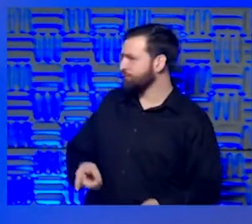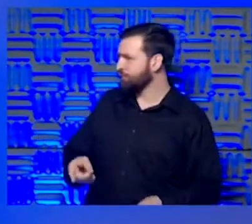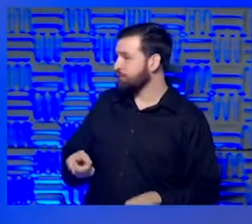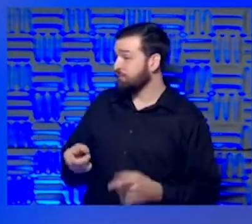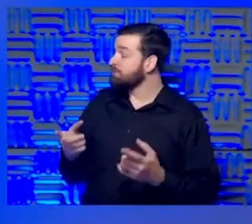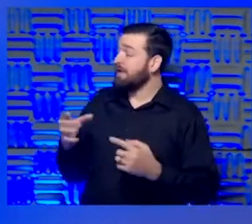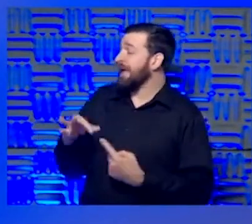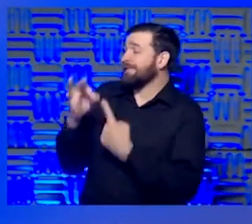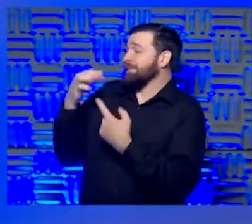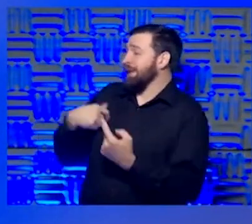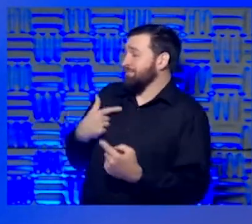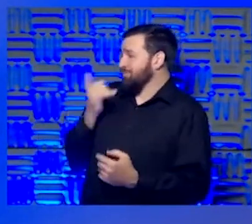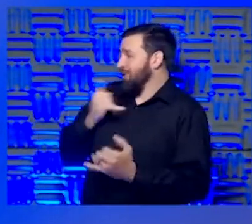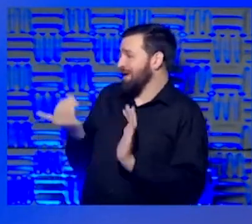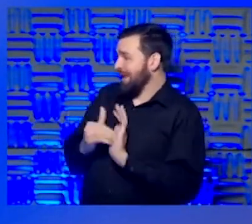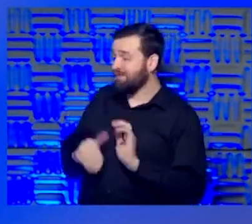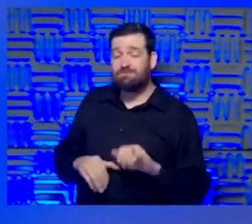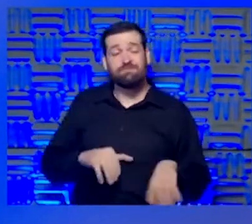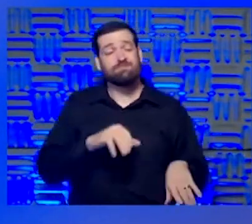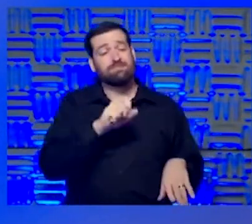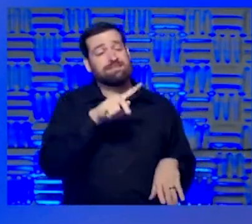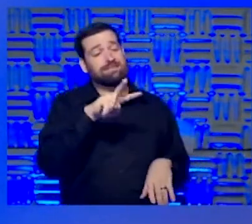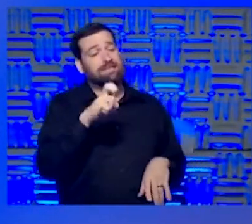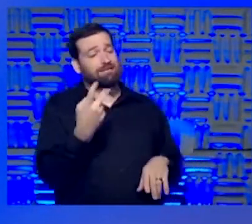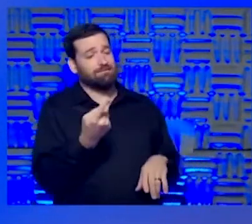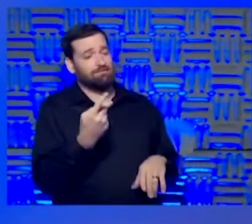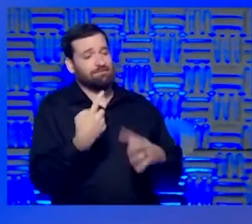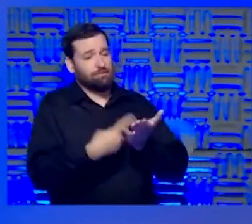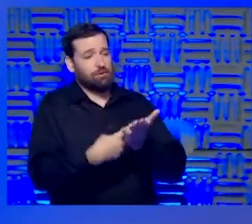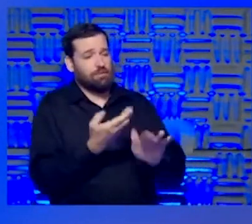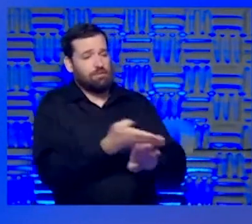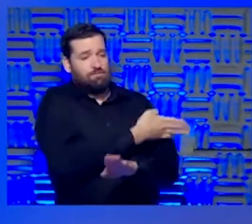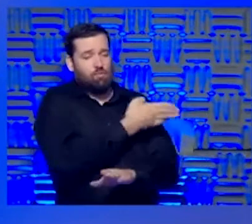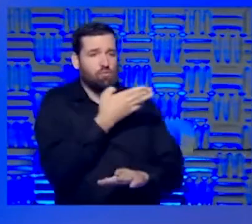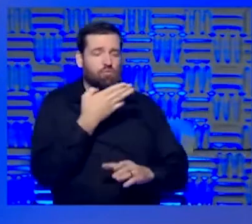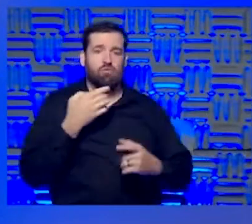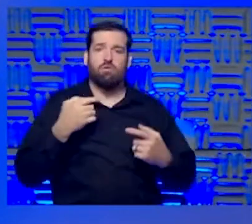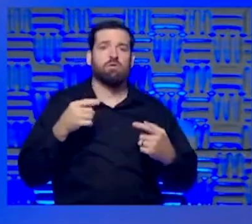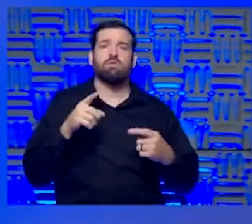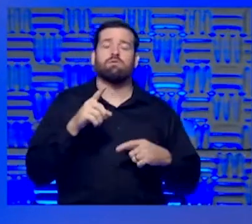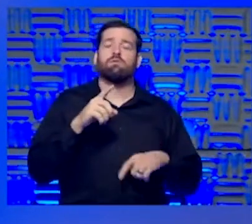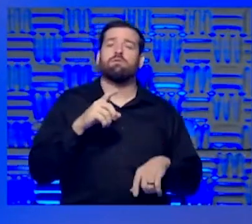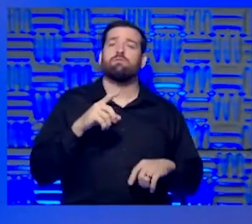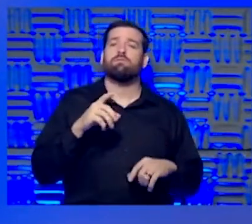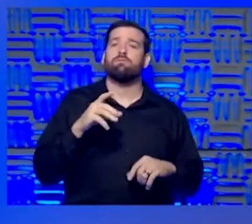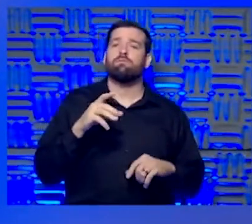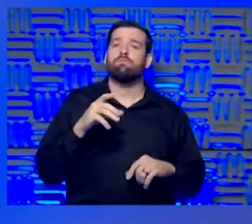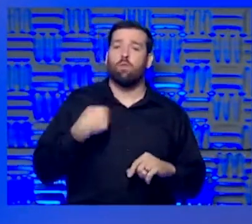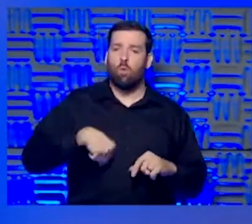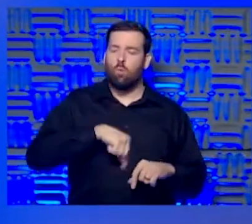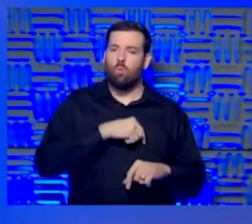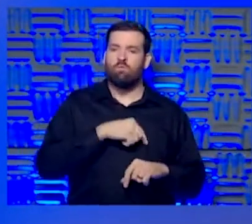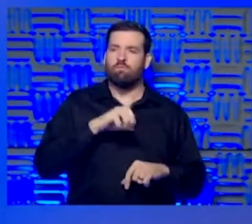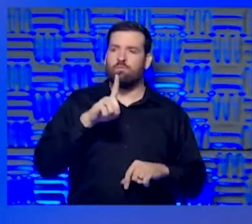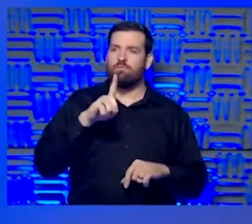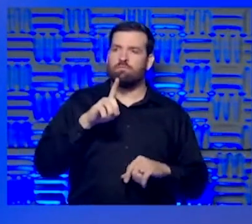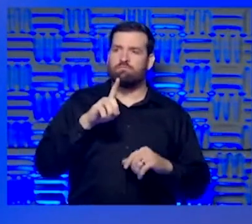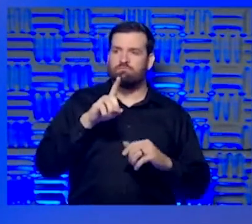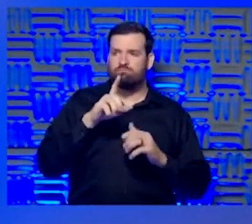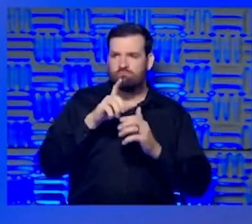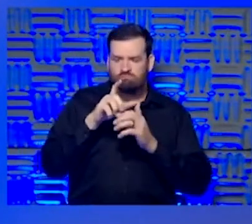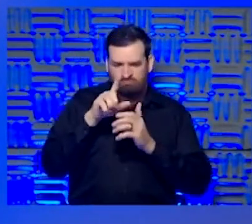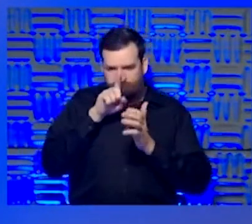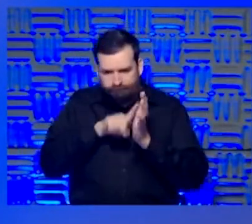wrong again. And Steve and I were talking before all this. I think it's certainly because we've gone on dogma of other